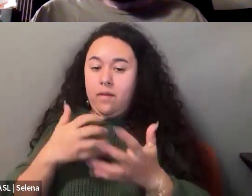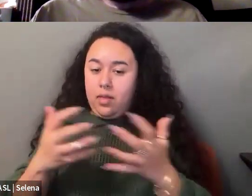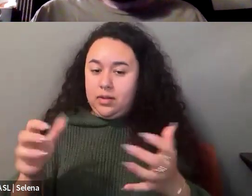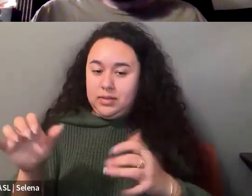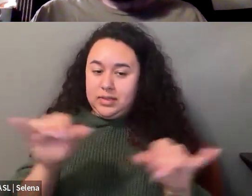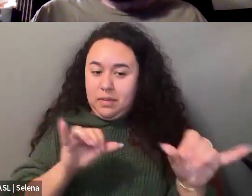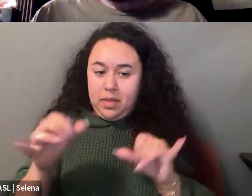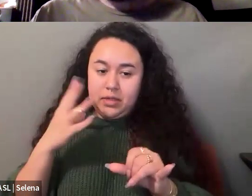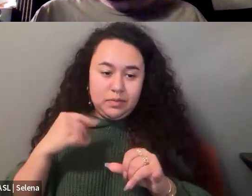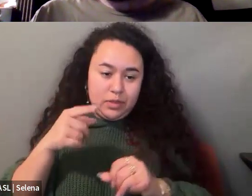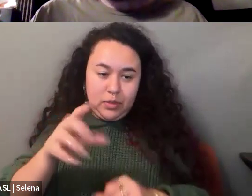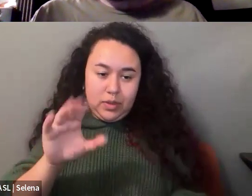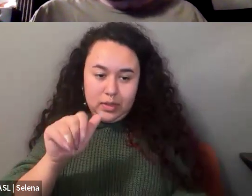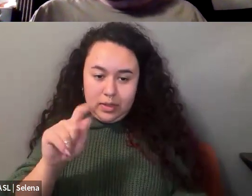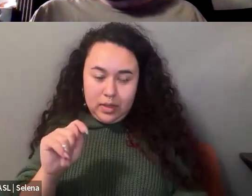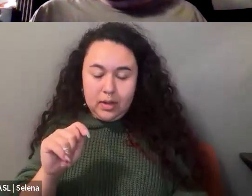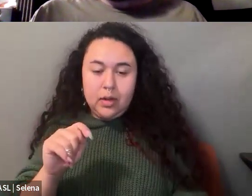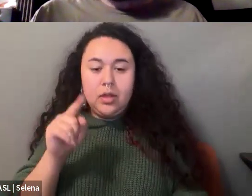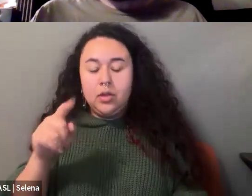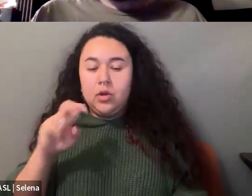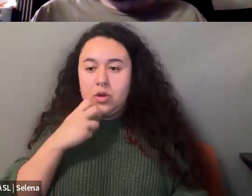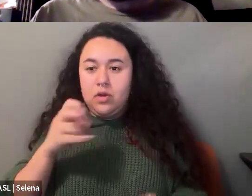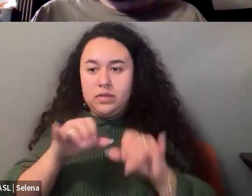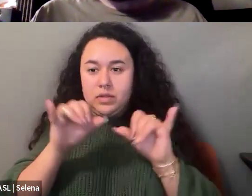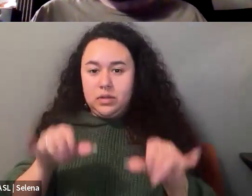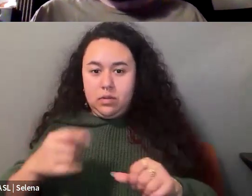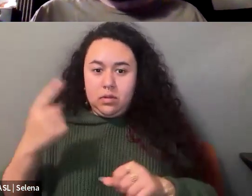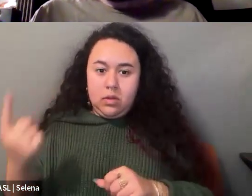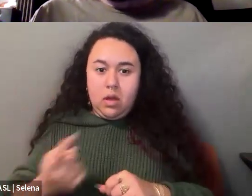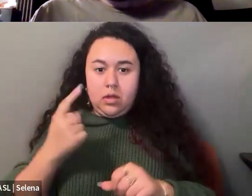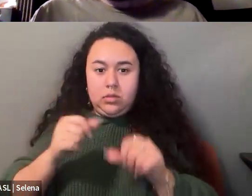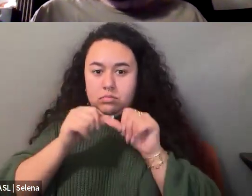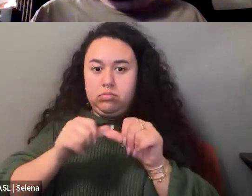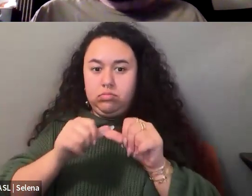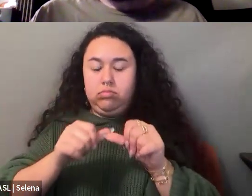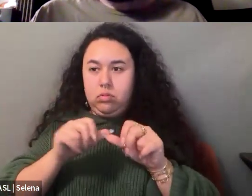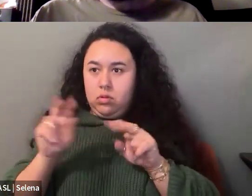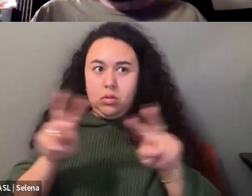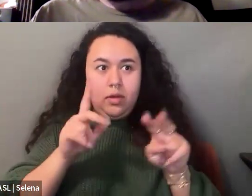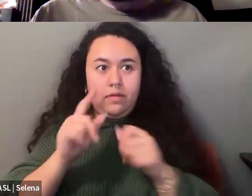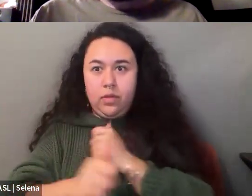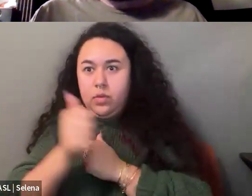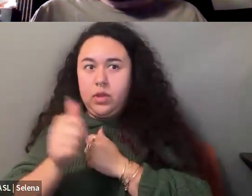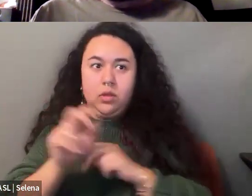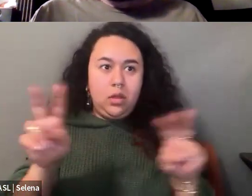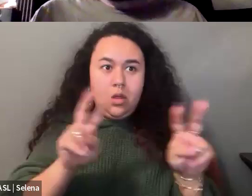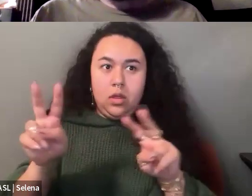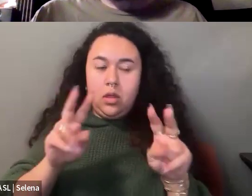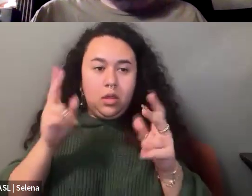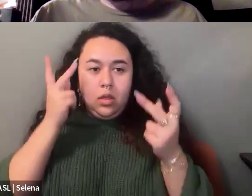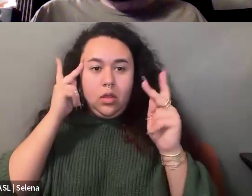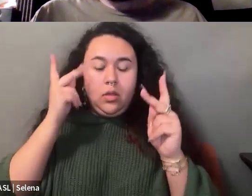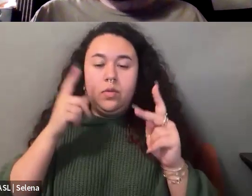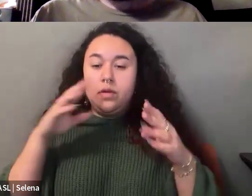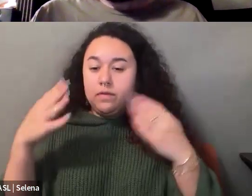same experiences as you where your nervous system is constantly like looking for threats. And when Mm, you